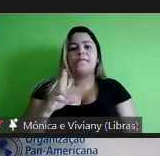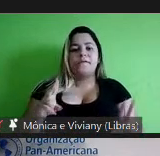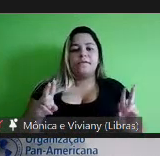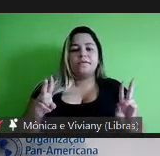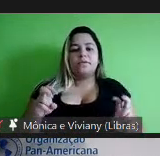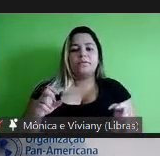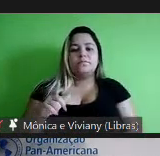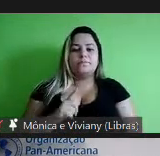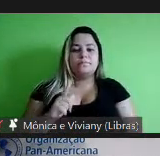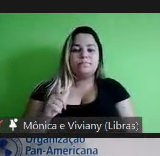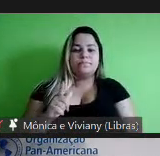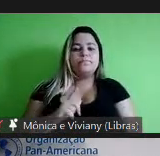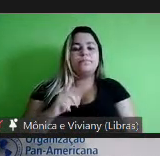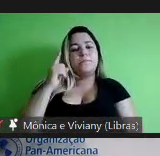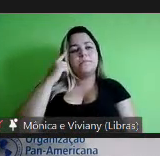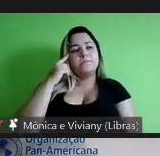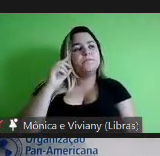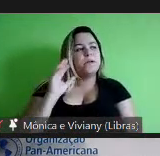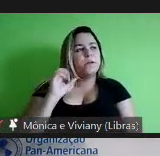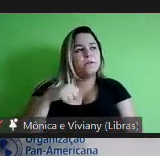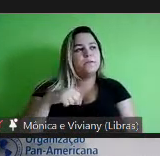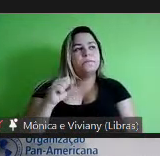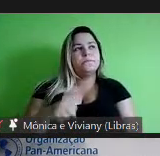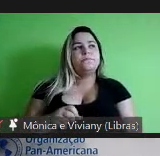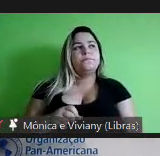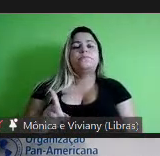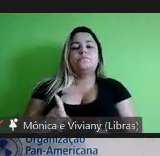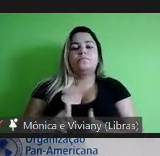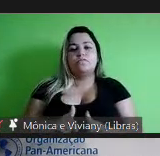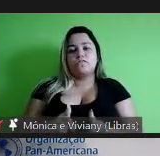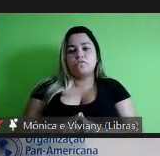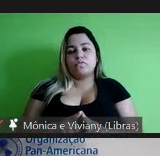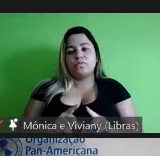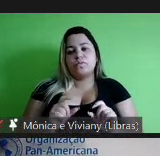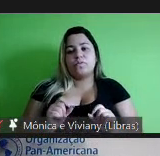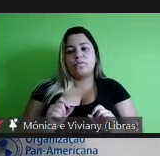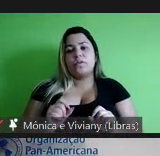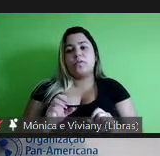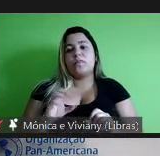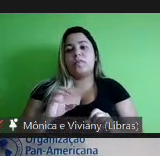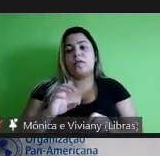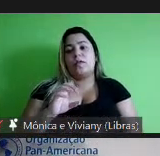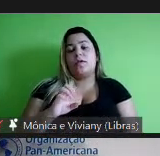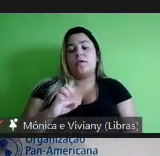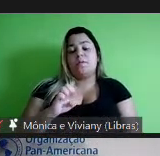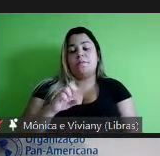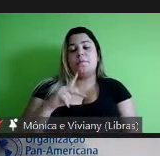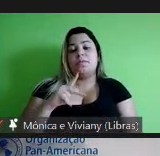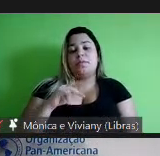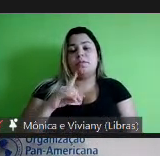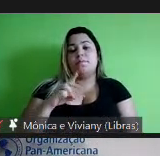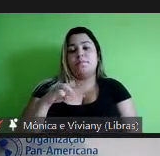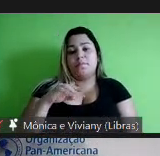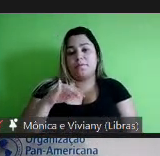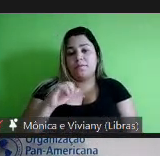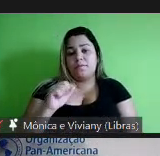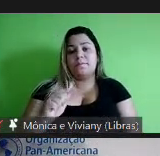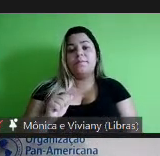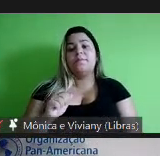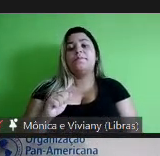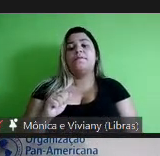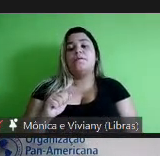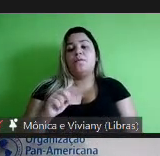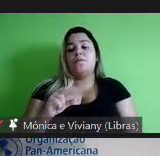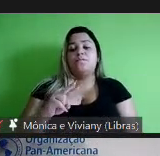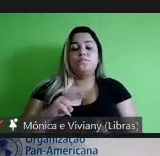in my speech. I think this is one thing that we need to think about, a synergy of pandemics,